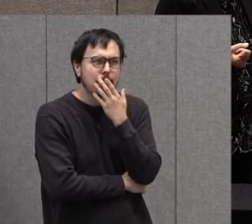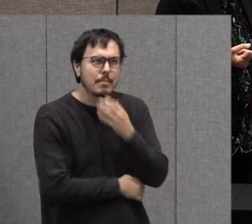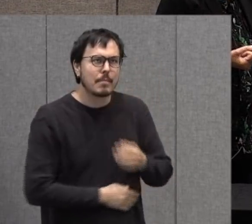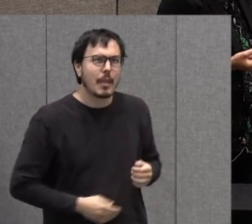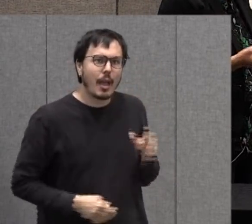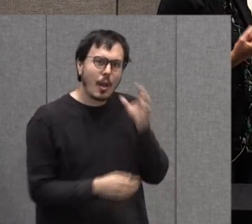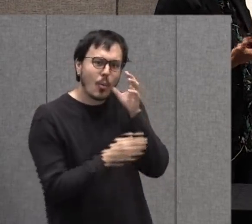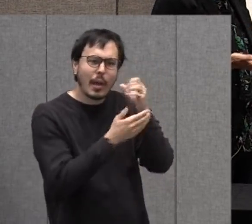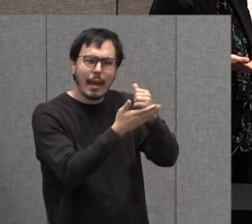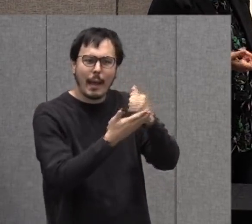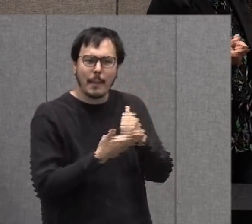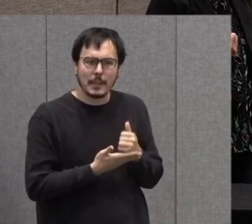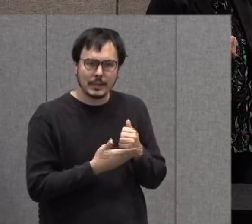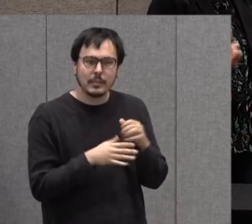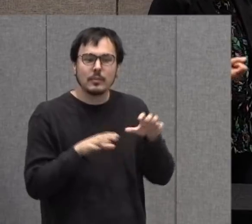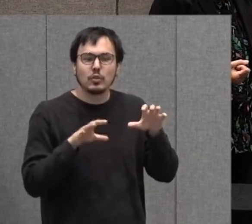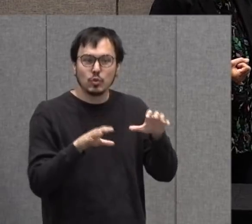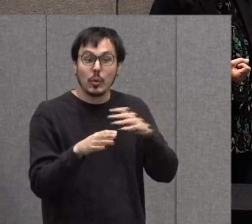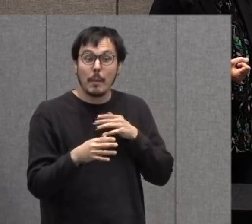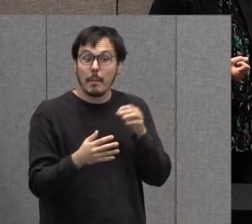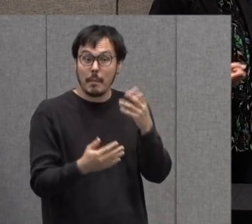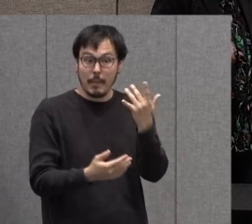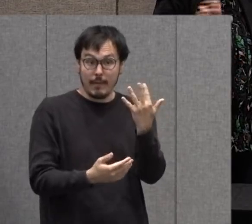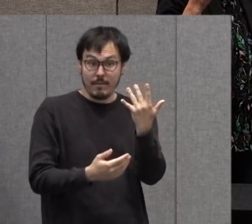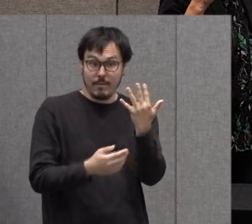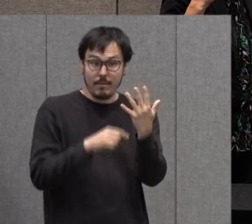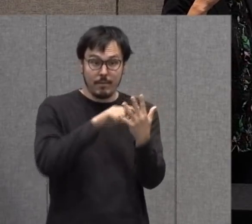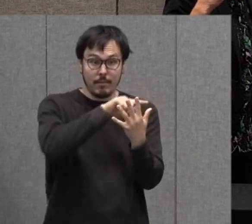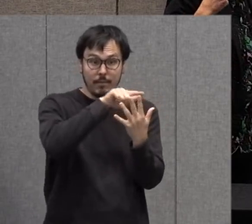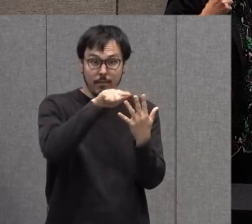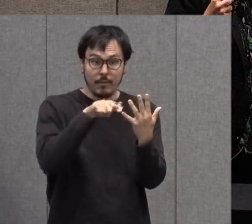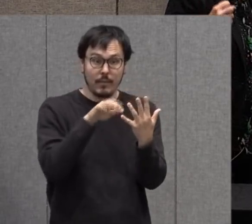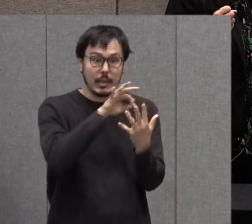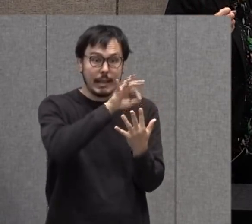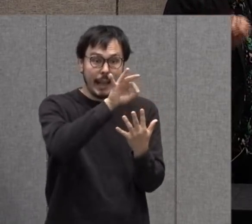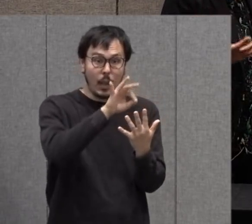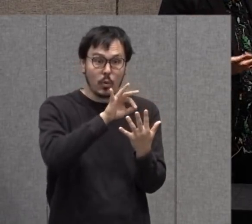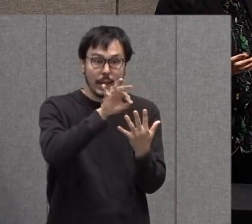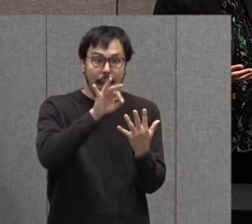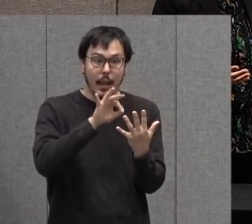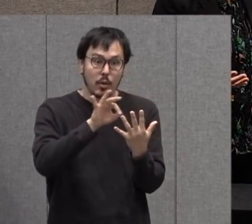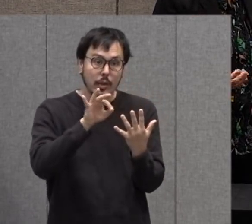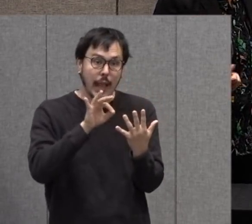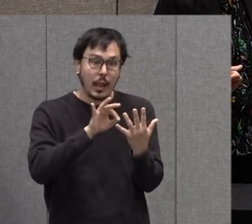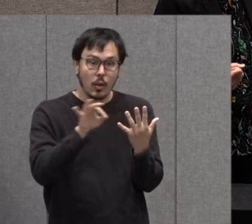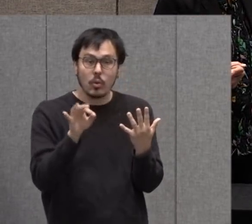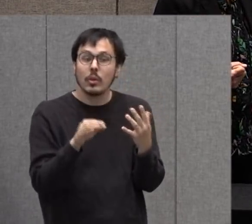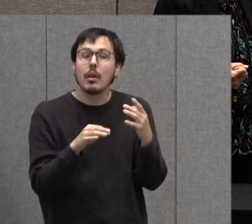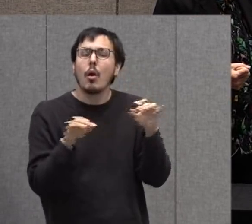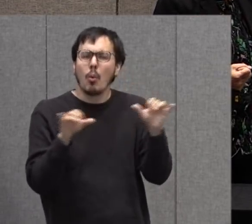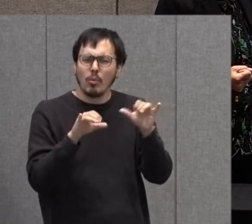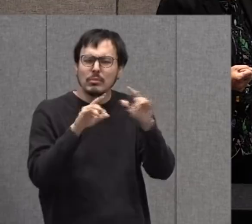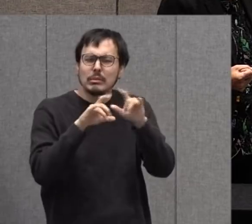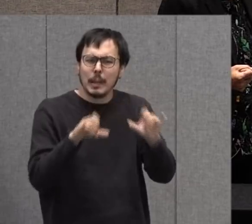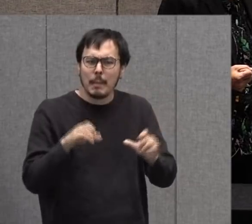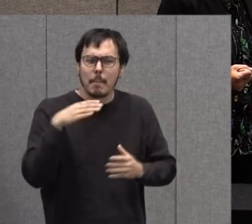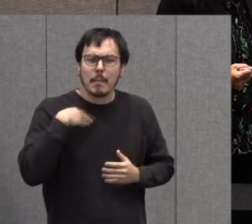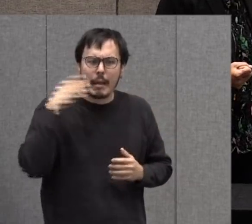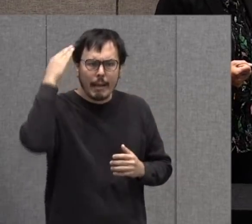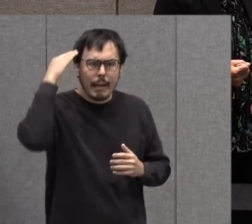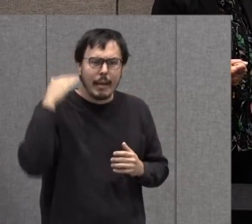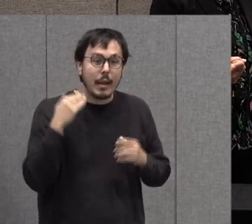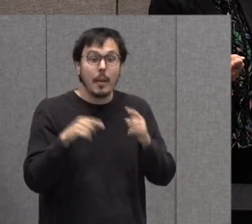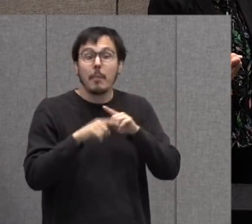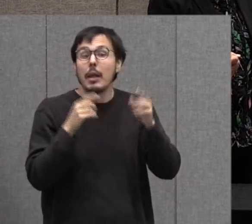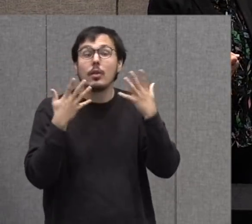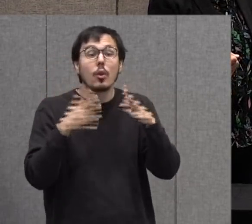help myself by using my fingers, but I'm also thinking in my head. I don't want to lose track. So I start at 46. Yes.